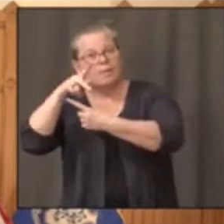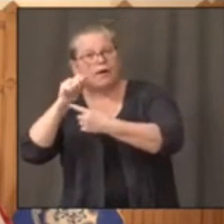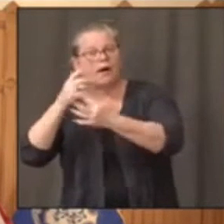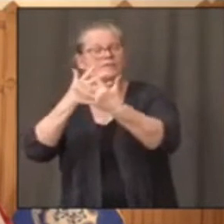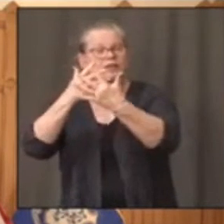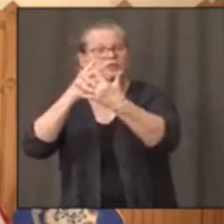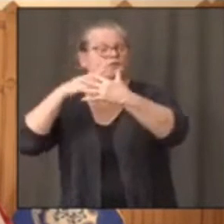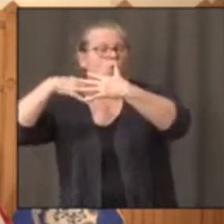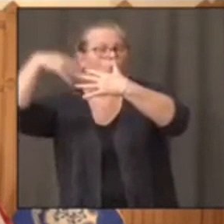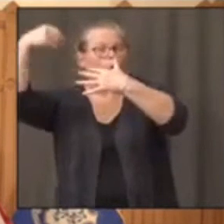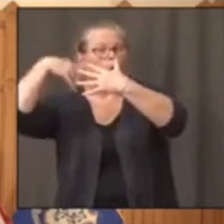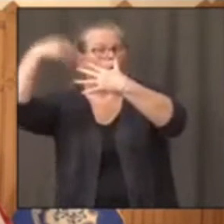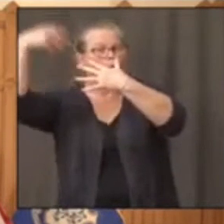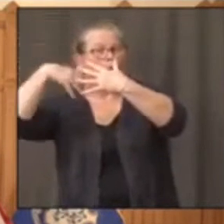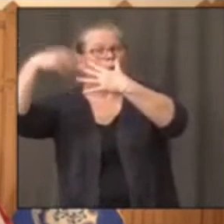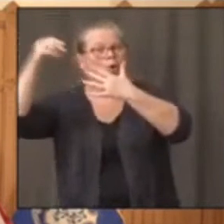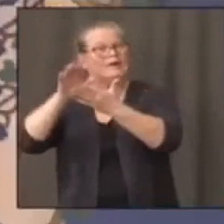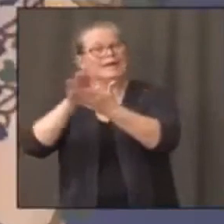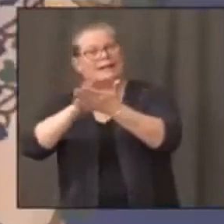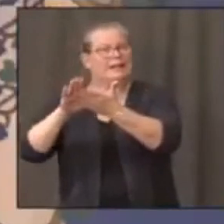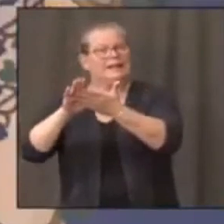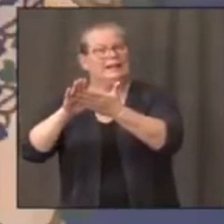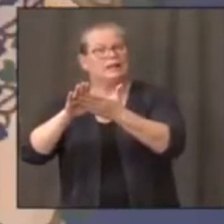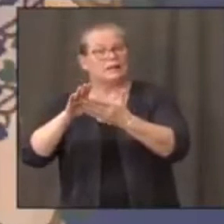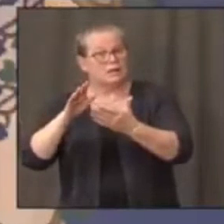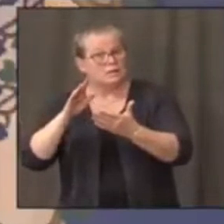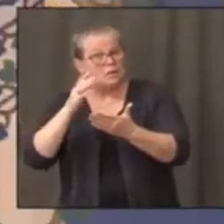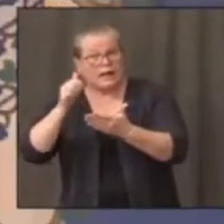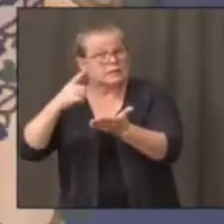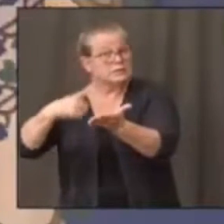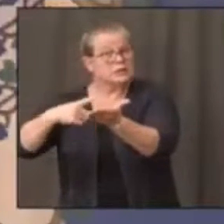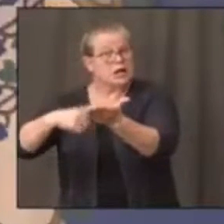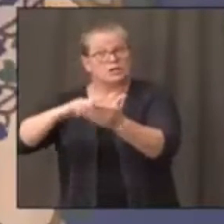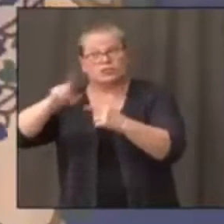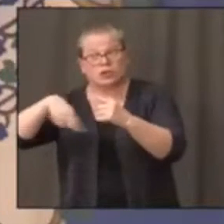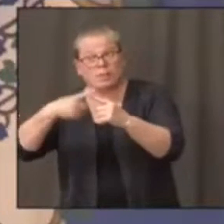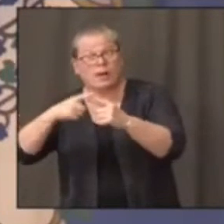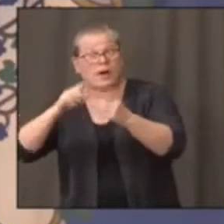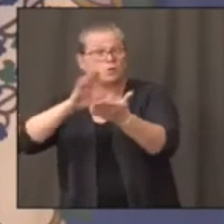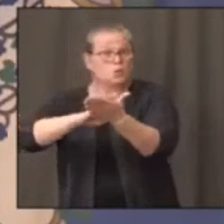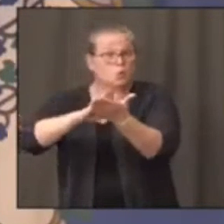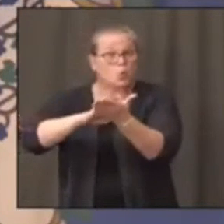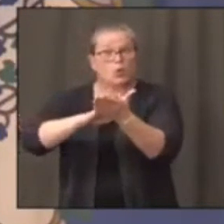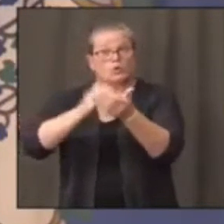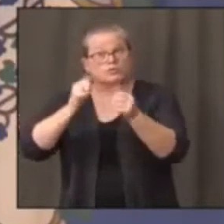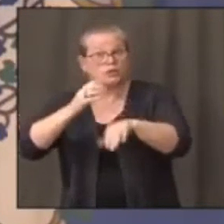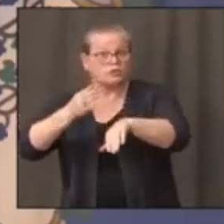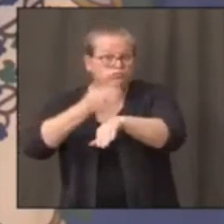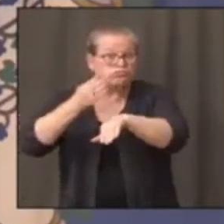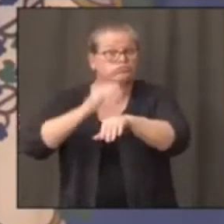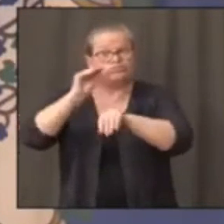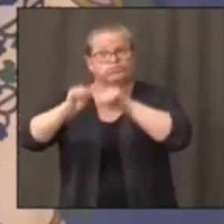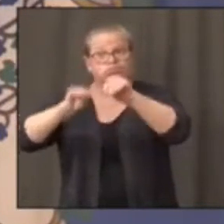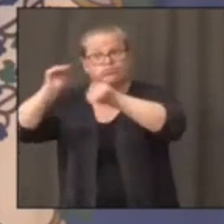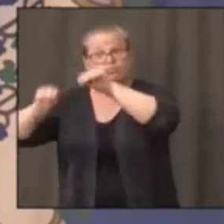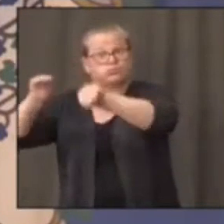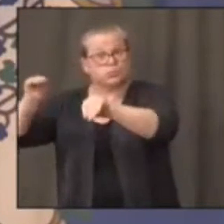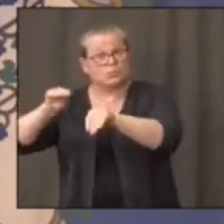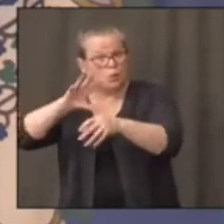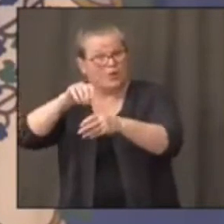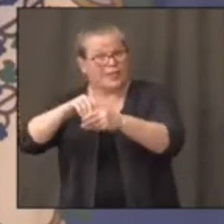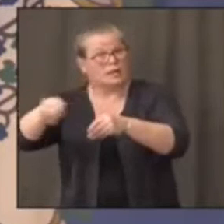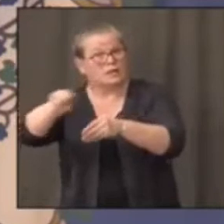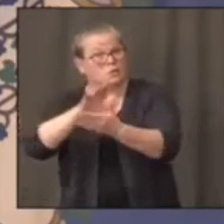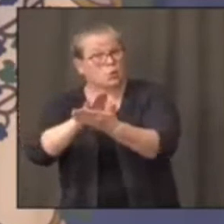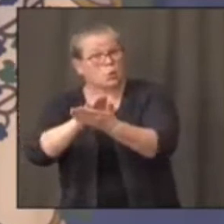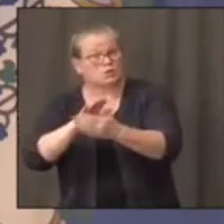these things in the schools? Yeah, let me start with that, then maybe Scott and Josh can help out. It's regarding air filtration systems,